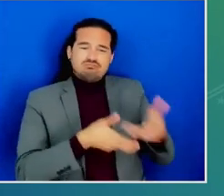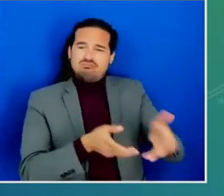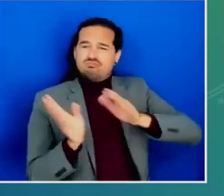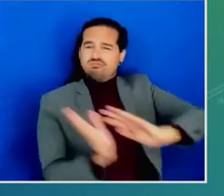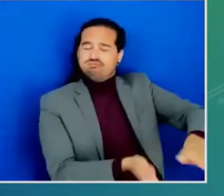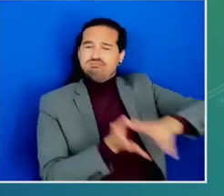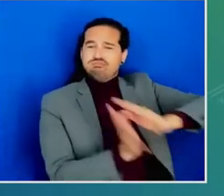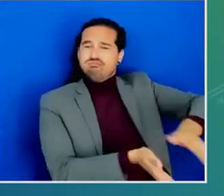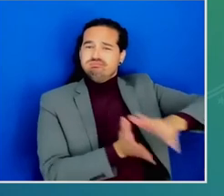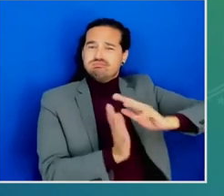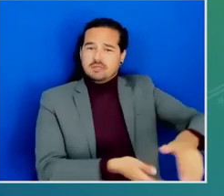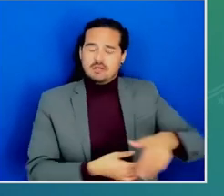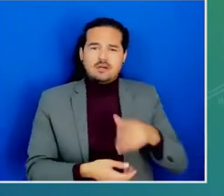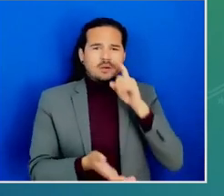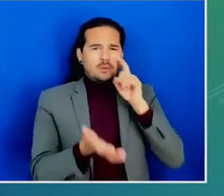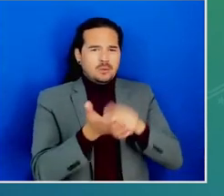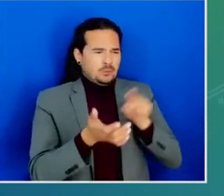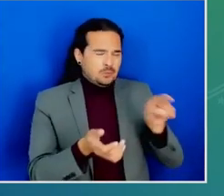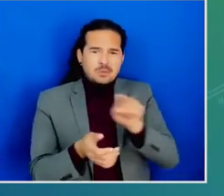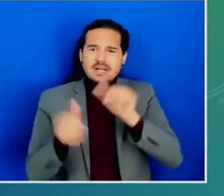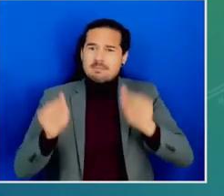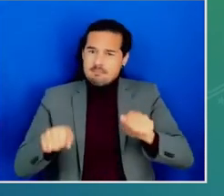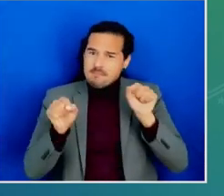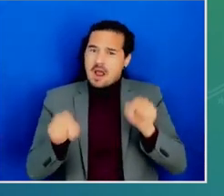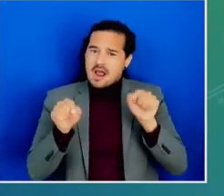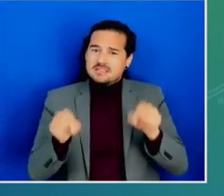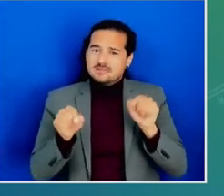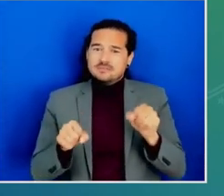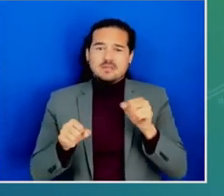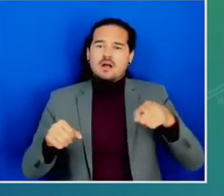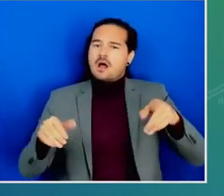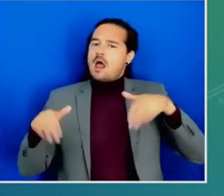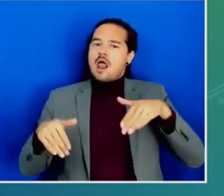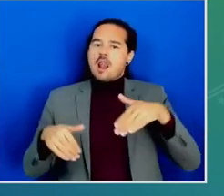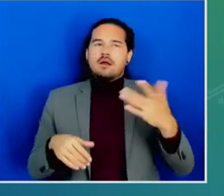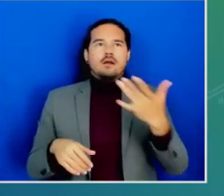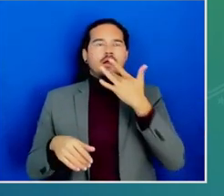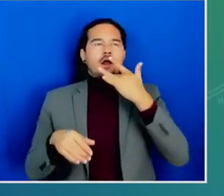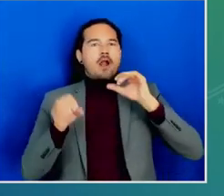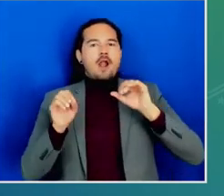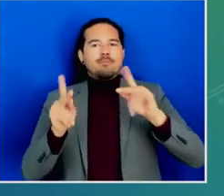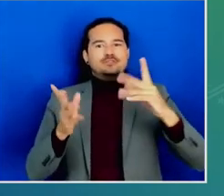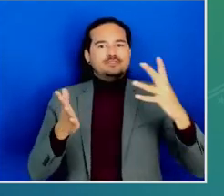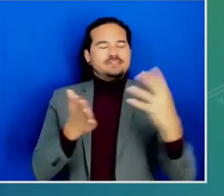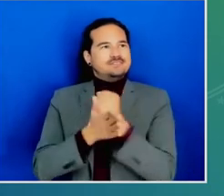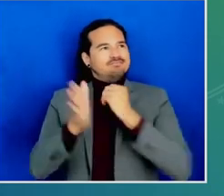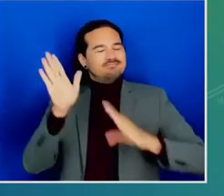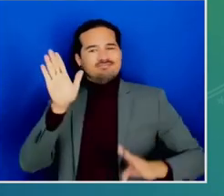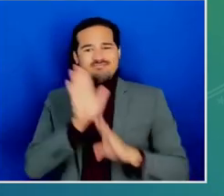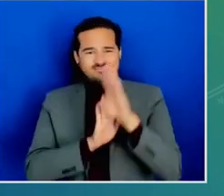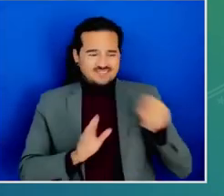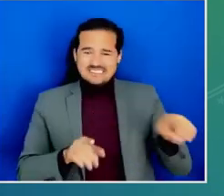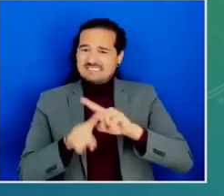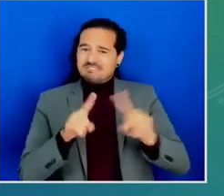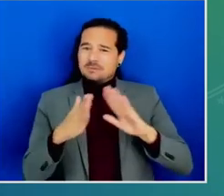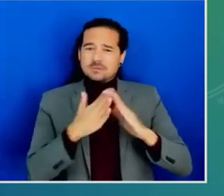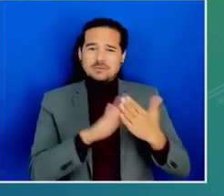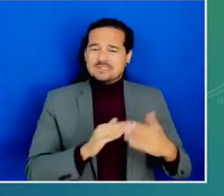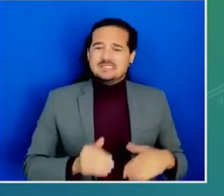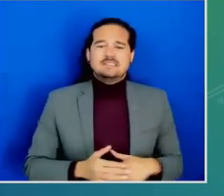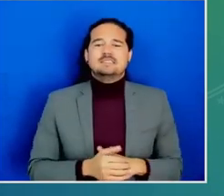opportunity has never quite reached. Mr. President-elect and Madam Vice President-elect, you